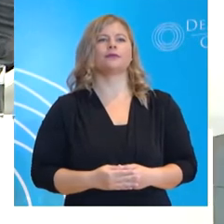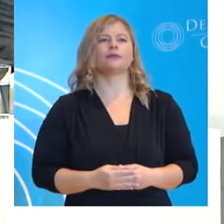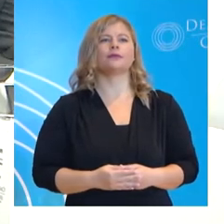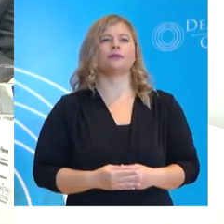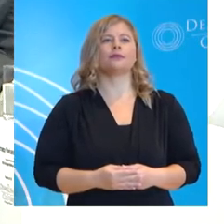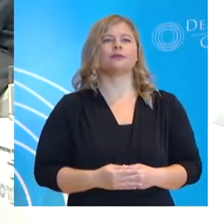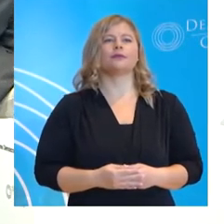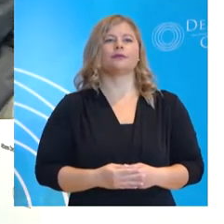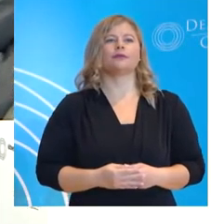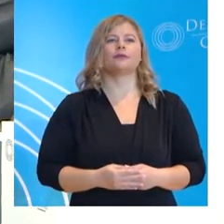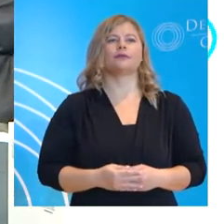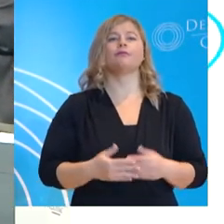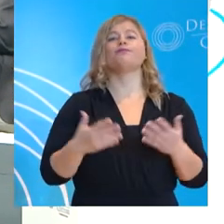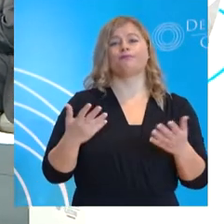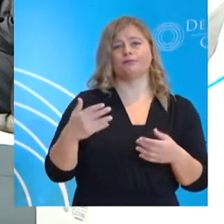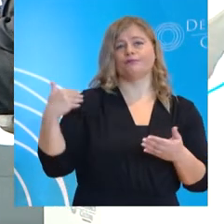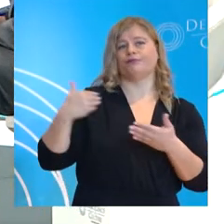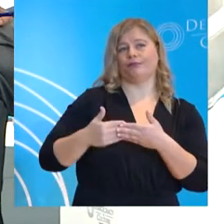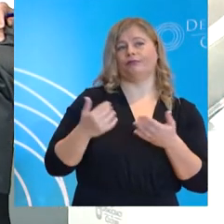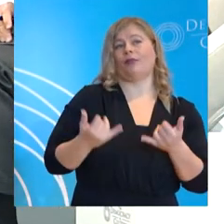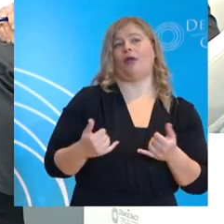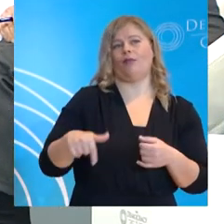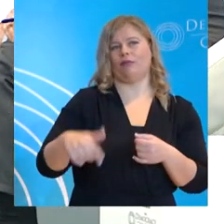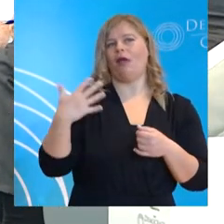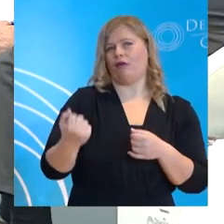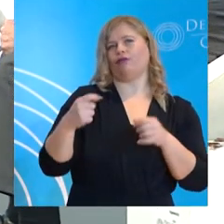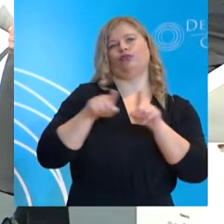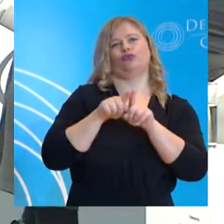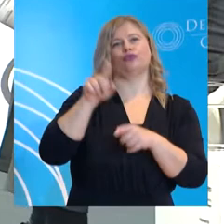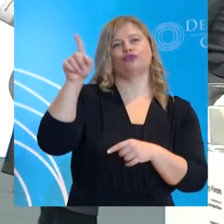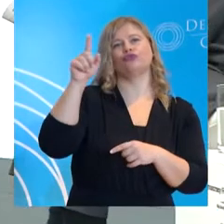we're quite happy with that purchase. So, I